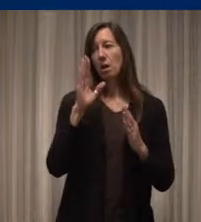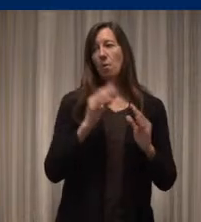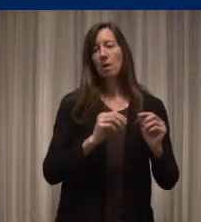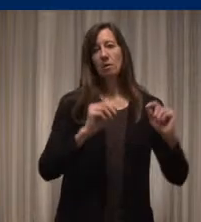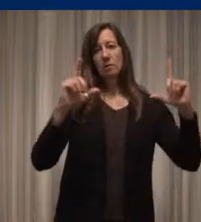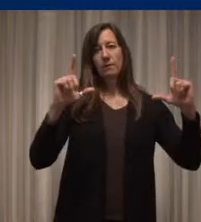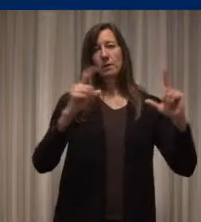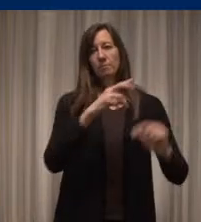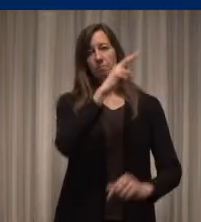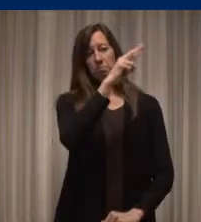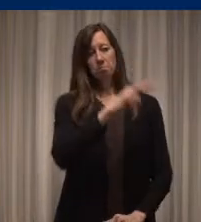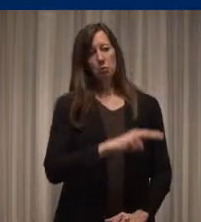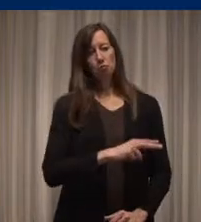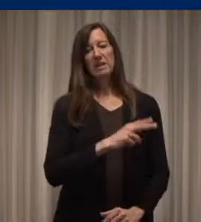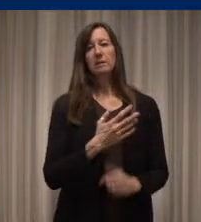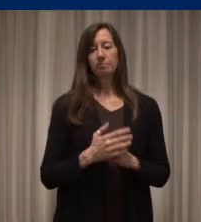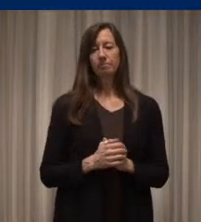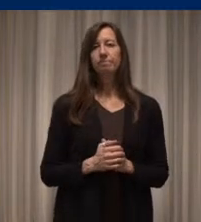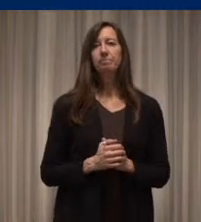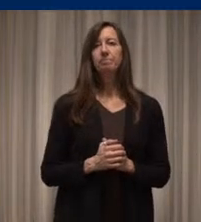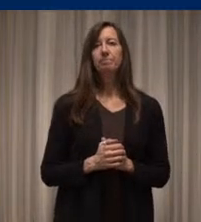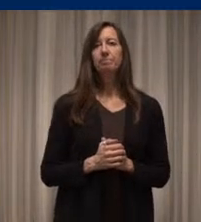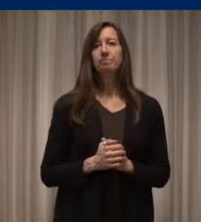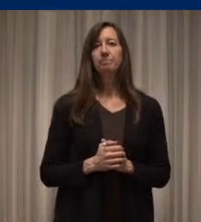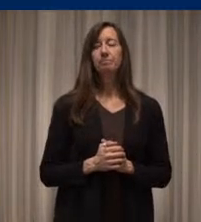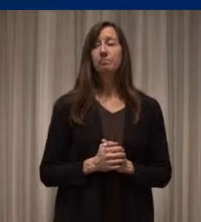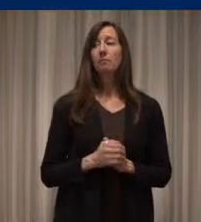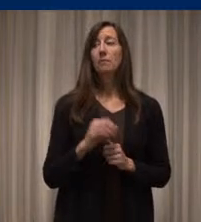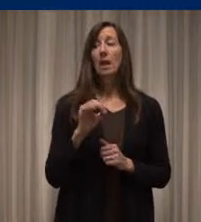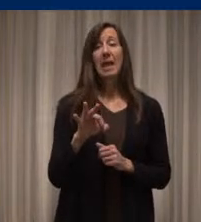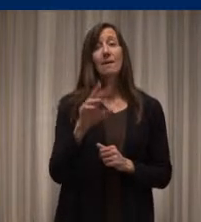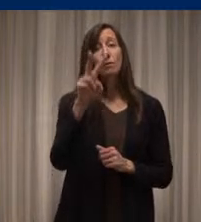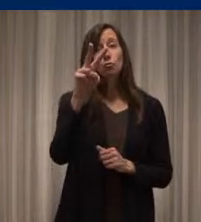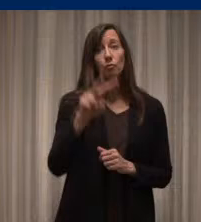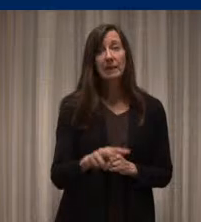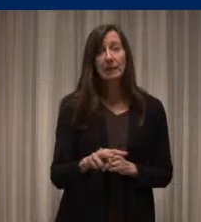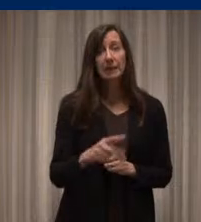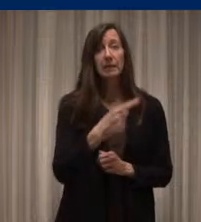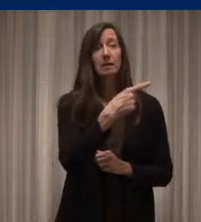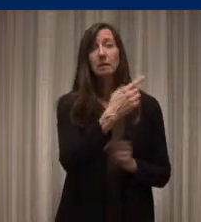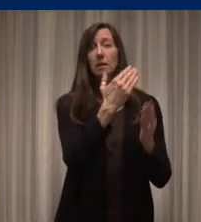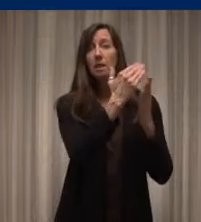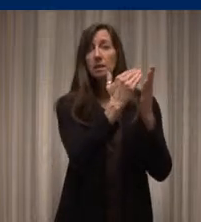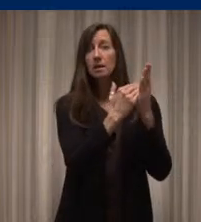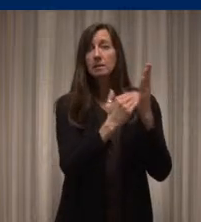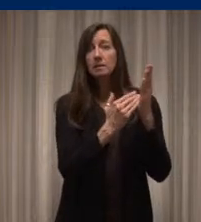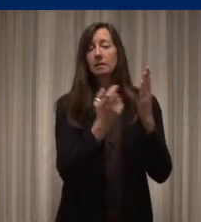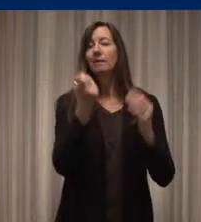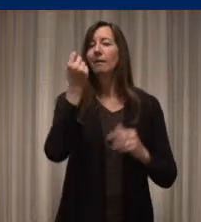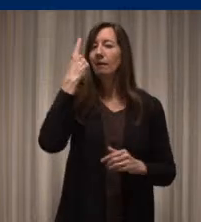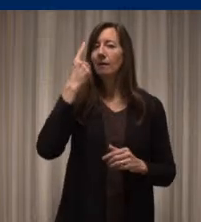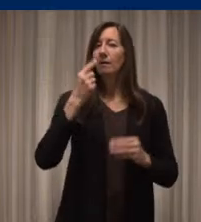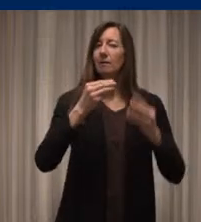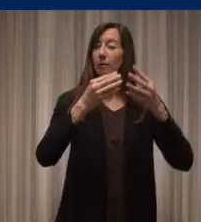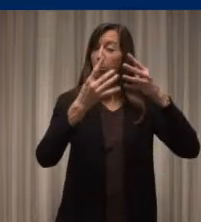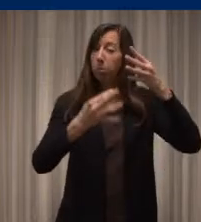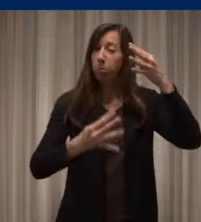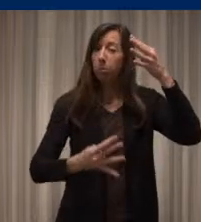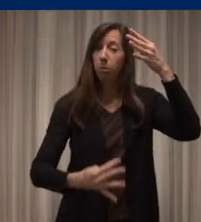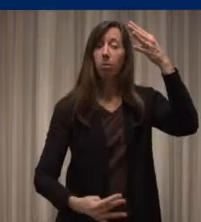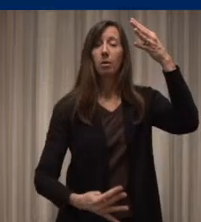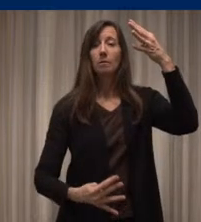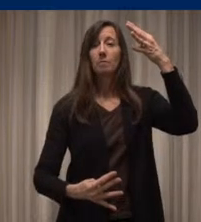through. As you're reading through it, and again, because it is an expansive list, remember this group alone is